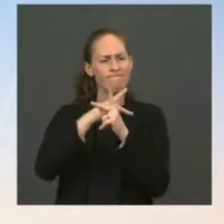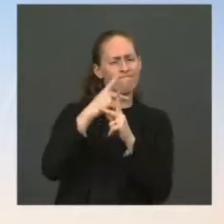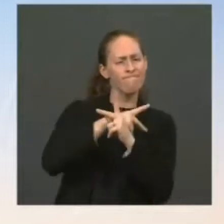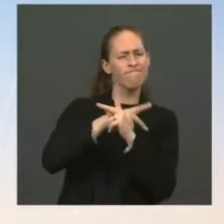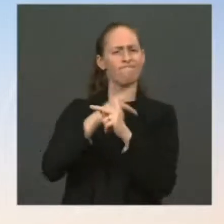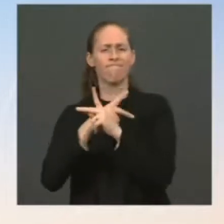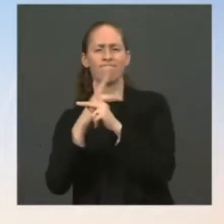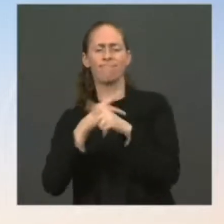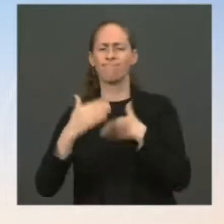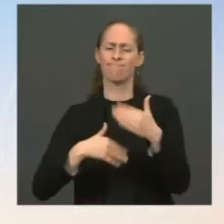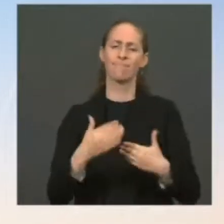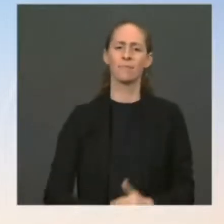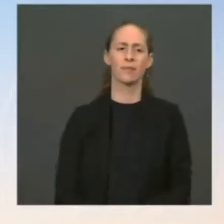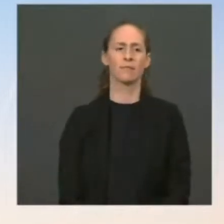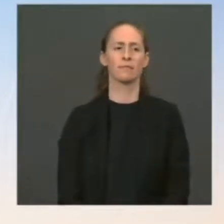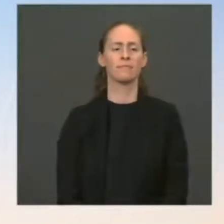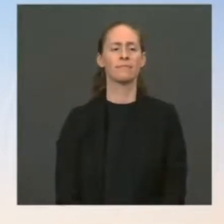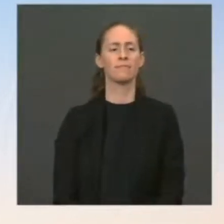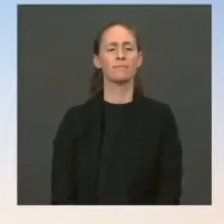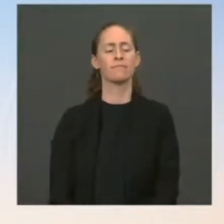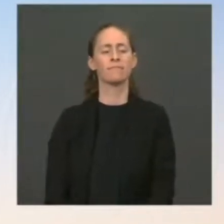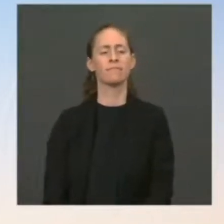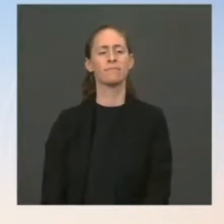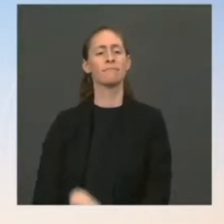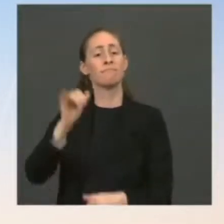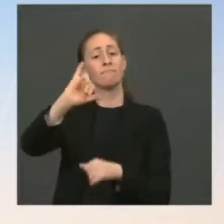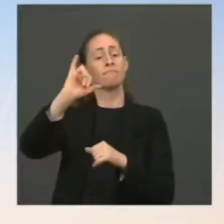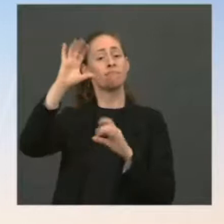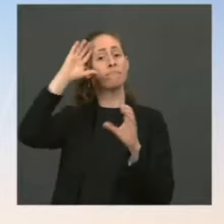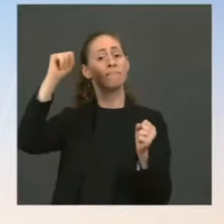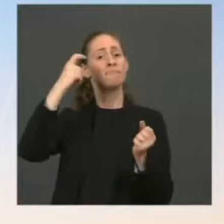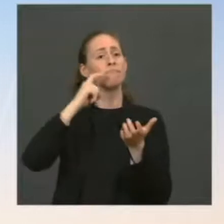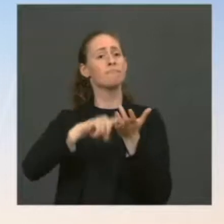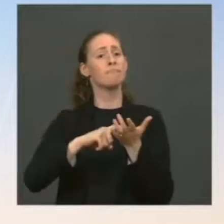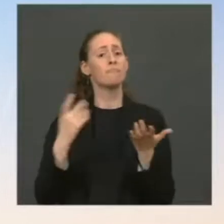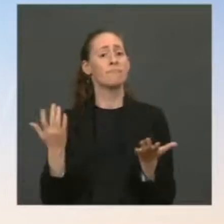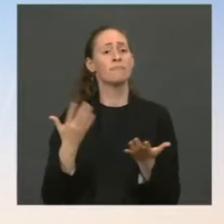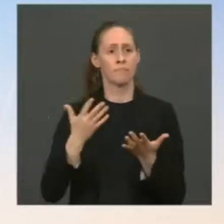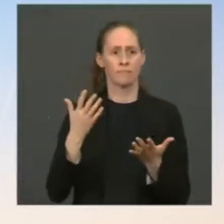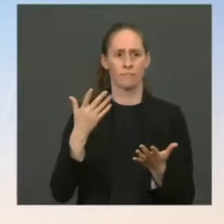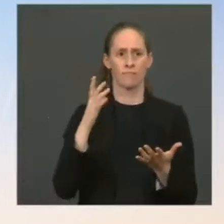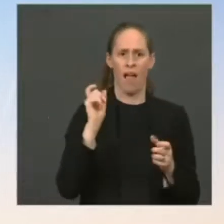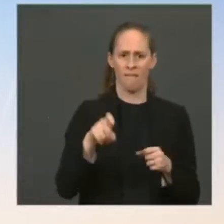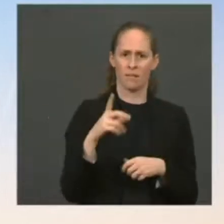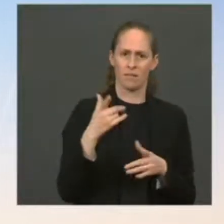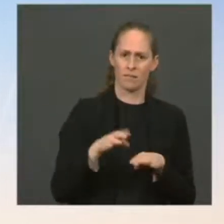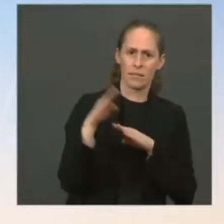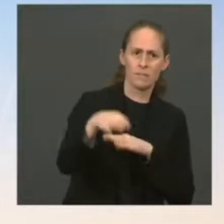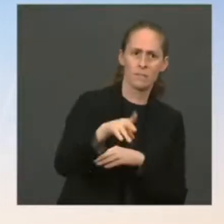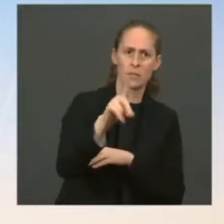that he also recognizes that right now, getting something done for the American people, working